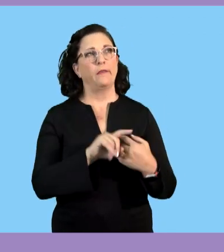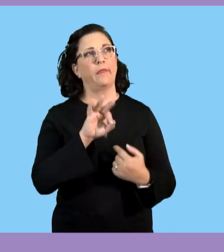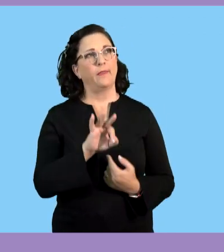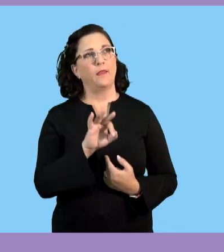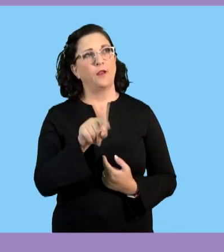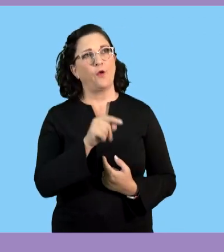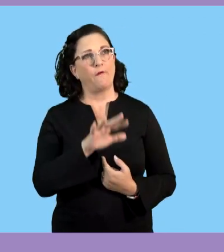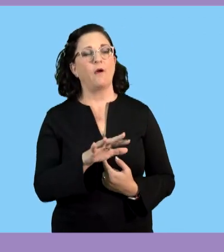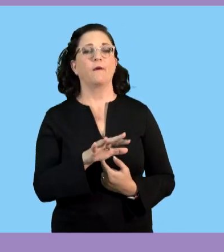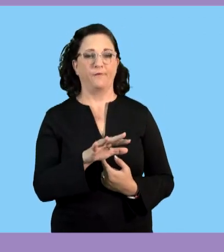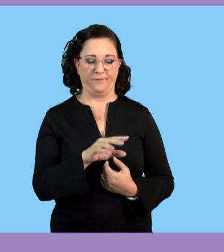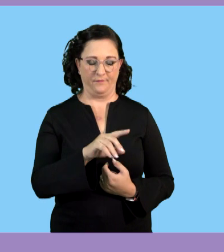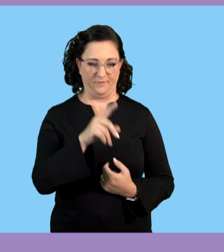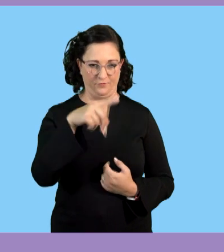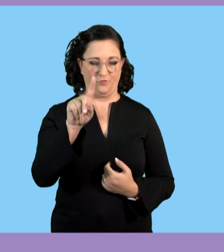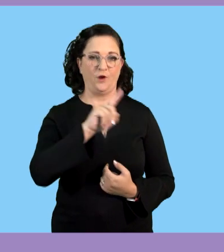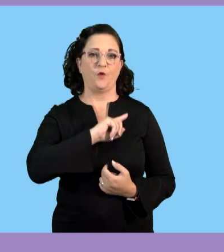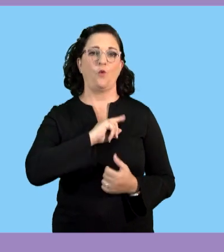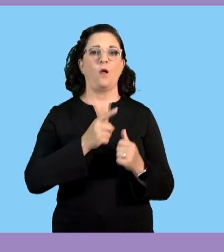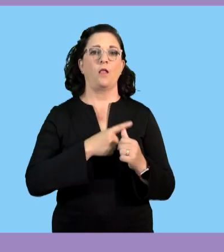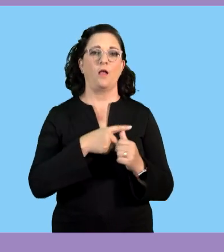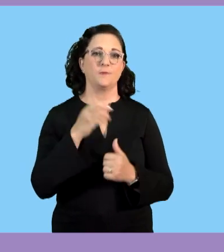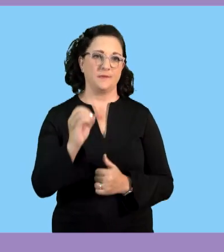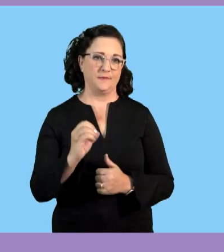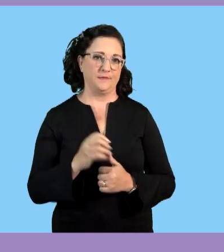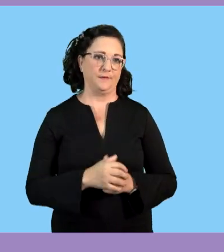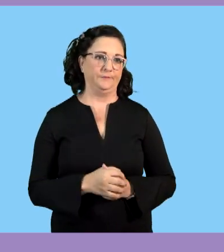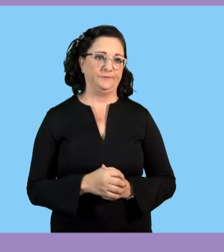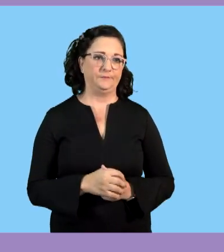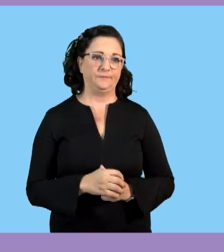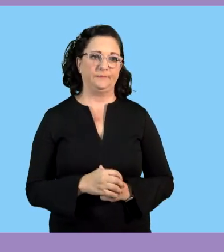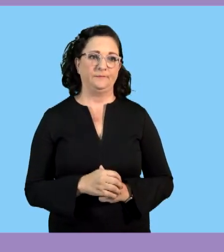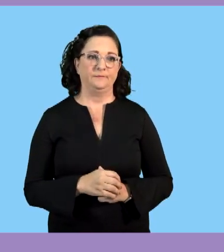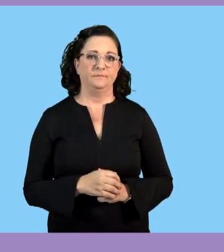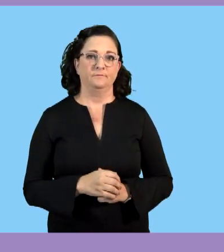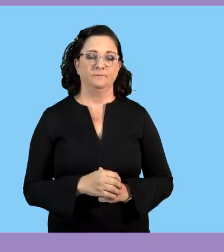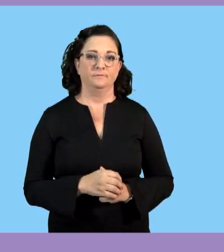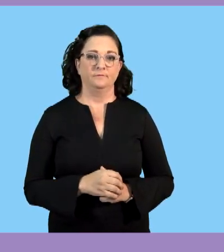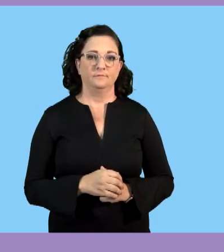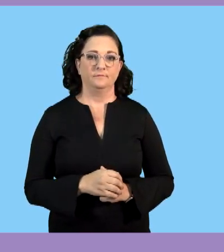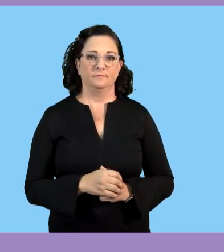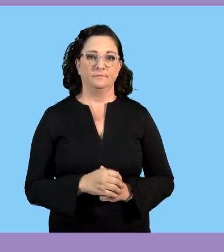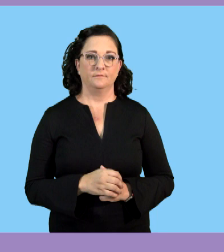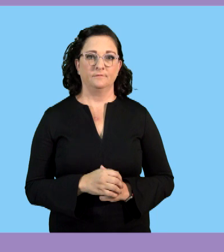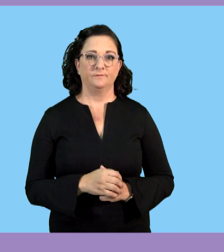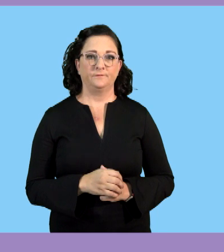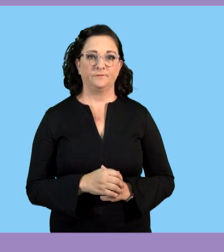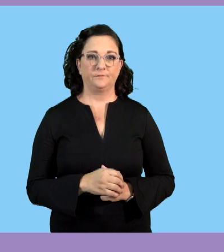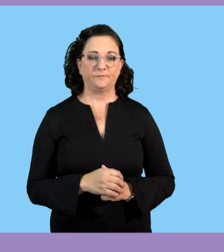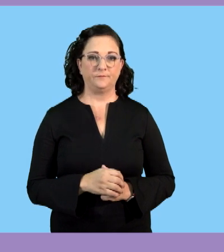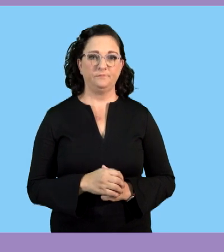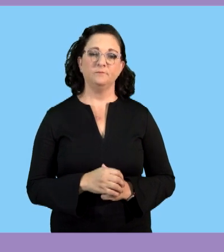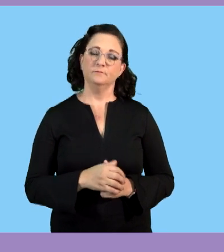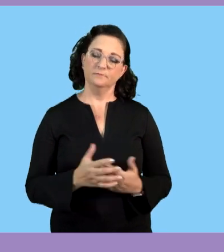correct. Negative 3/5 or negative 3/5 plus a positive 3/5, that is going to